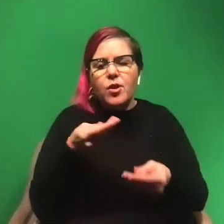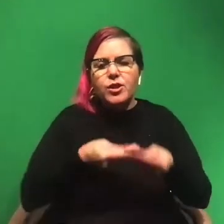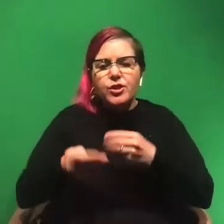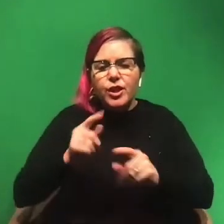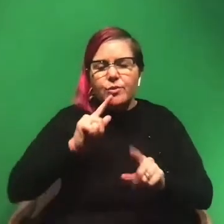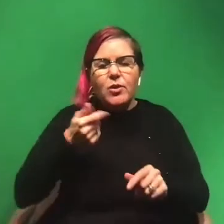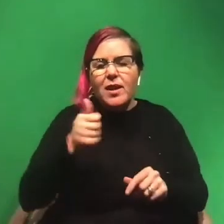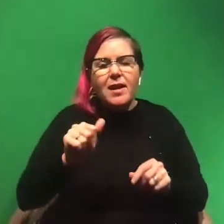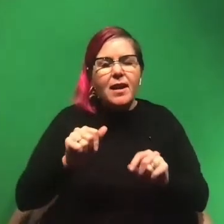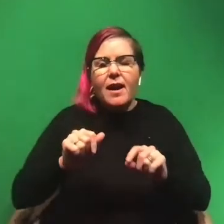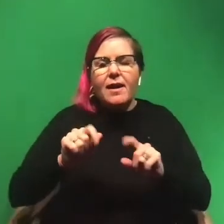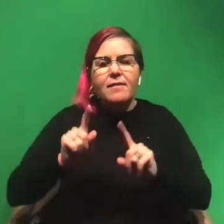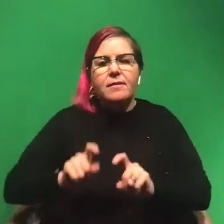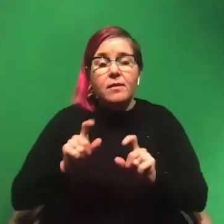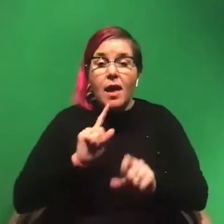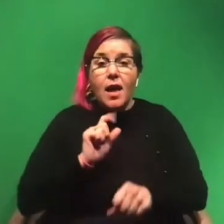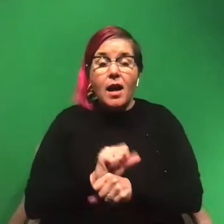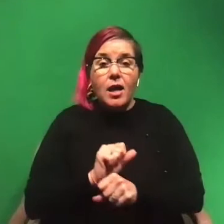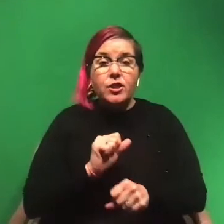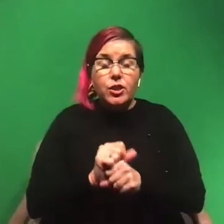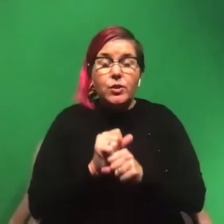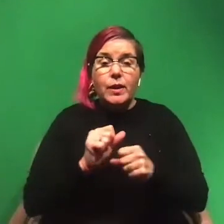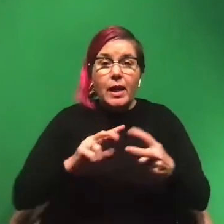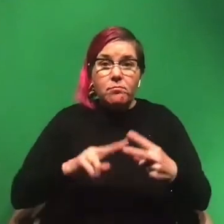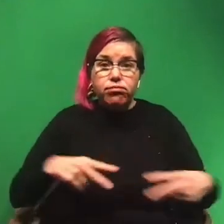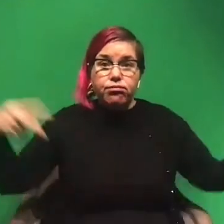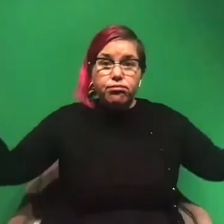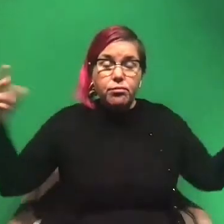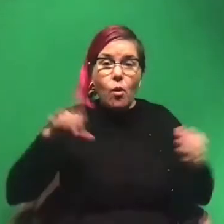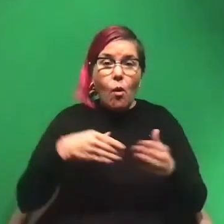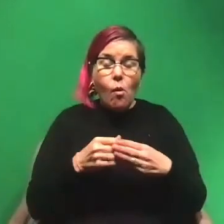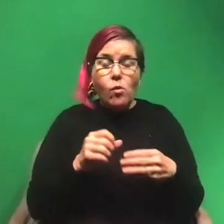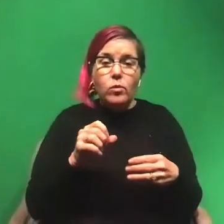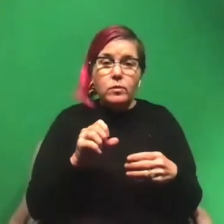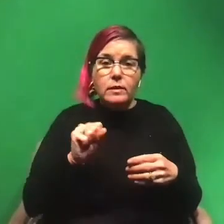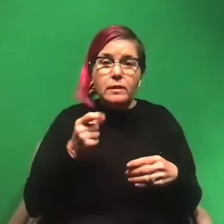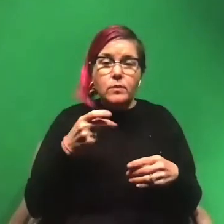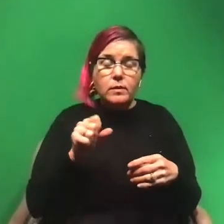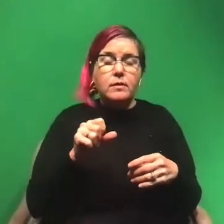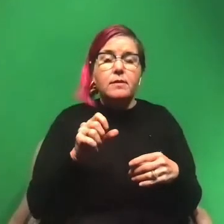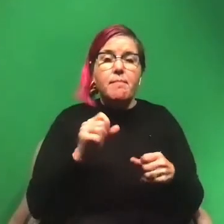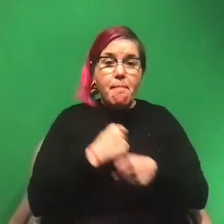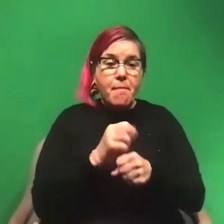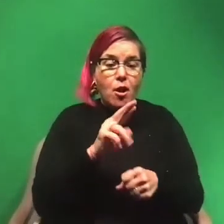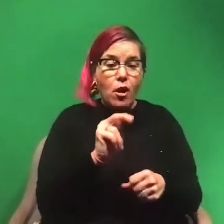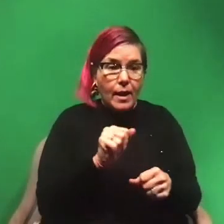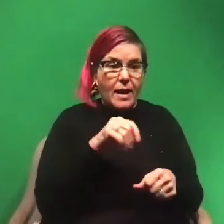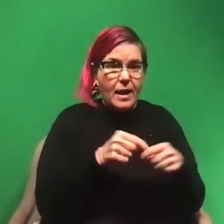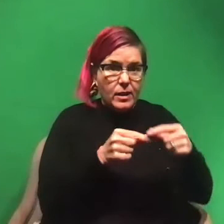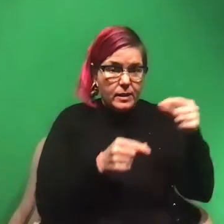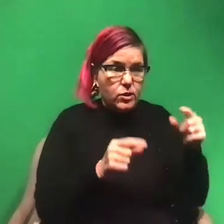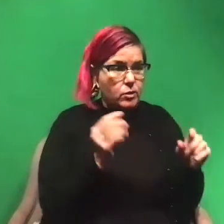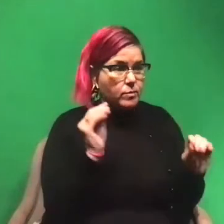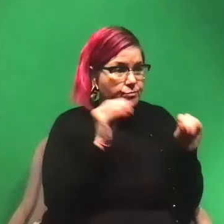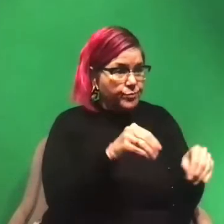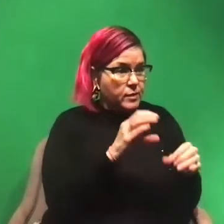can actually synthesize the whole sequence of a virus, make RNA out of it in a test tube, put it in a cell, and